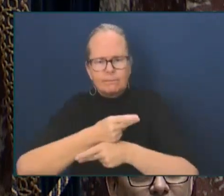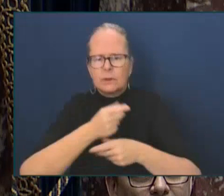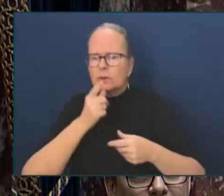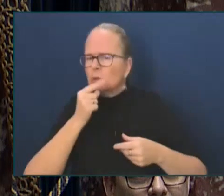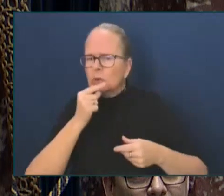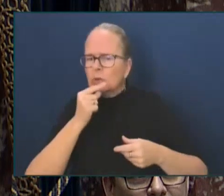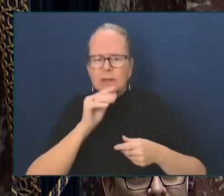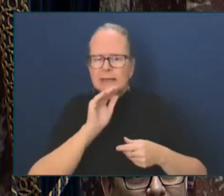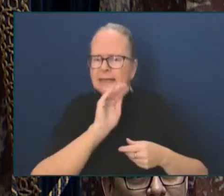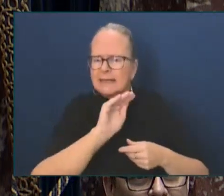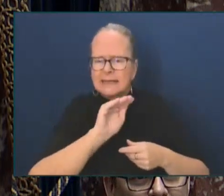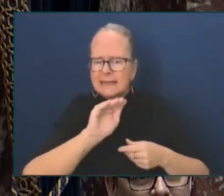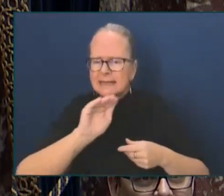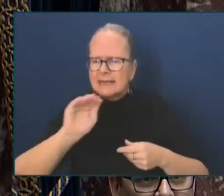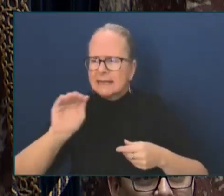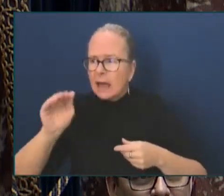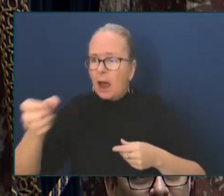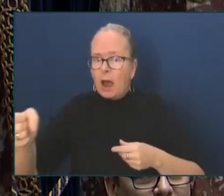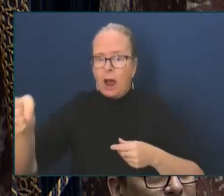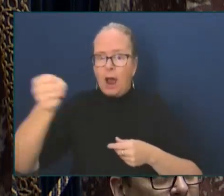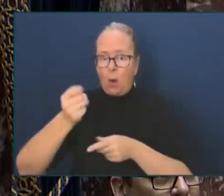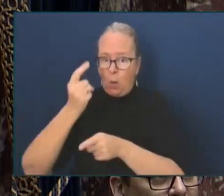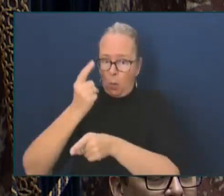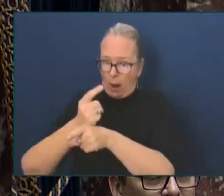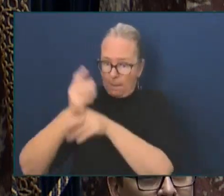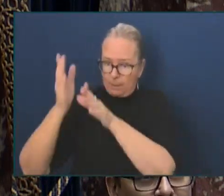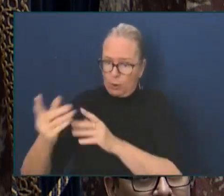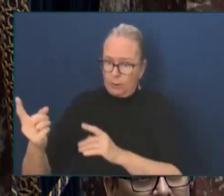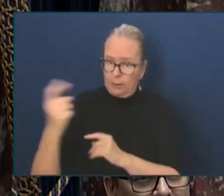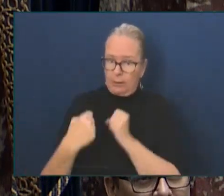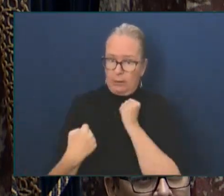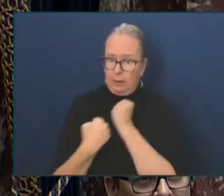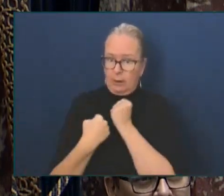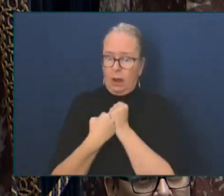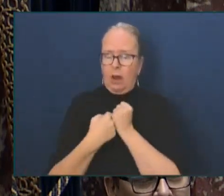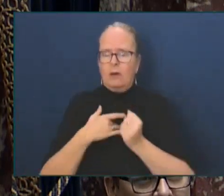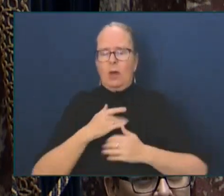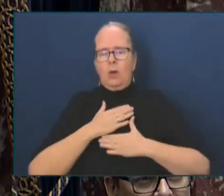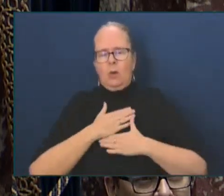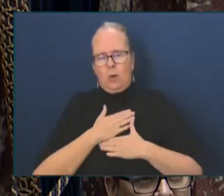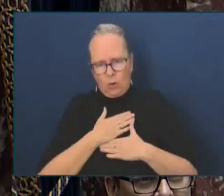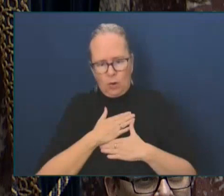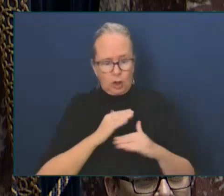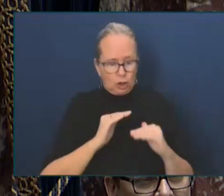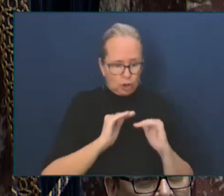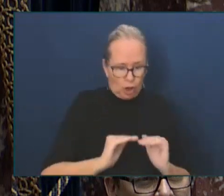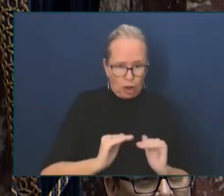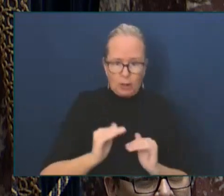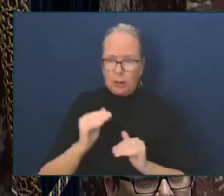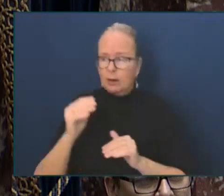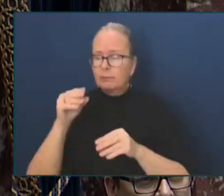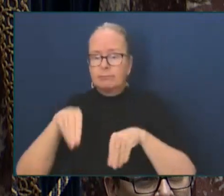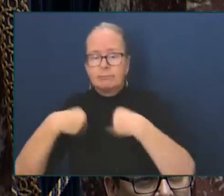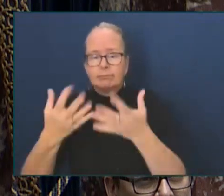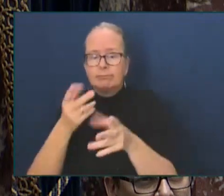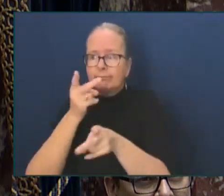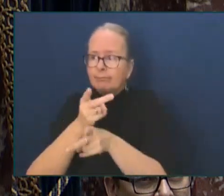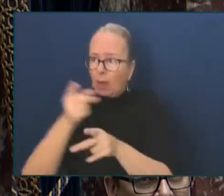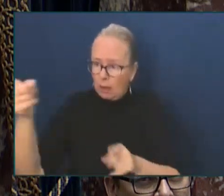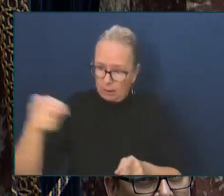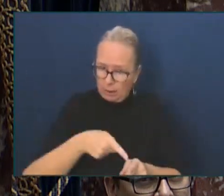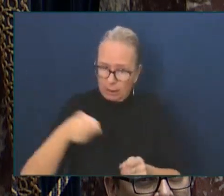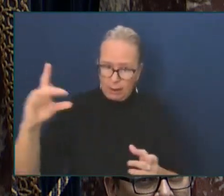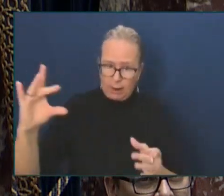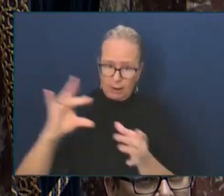relationships with their caregivers. Parents have actually described them to us as part of the family. The new hub model doesn't guarantee that